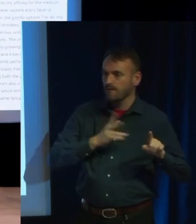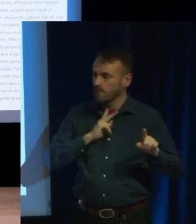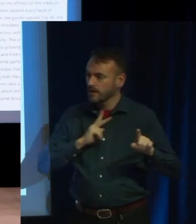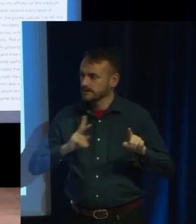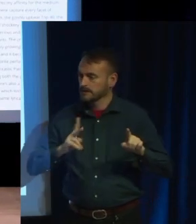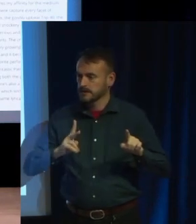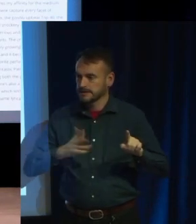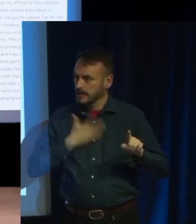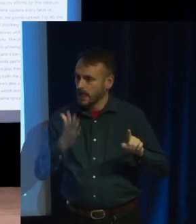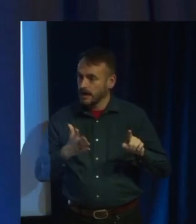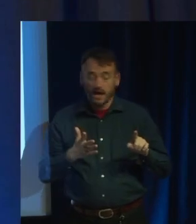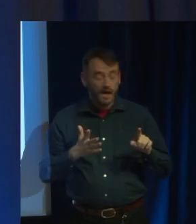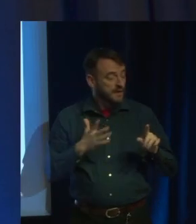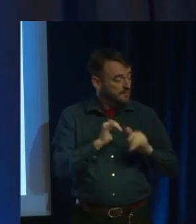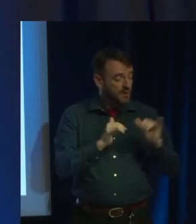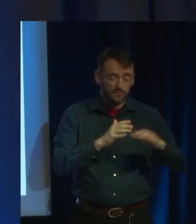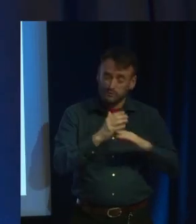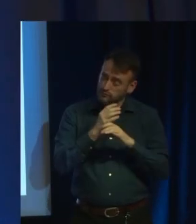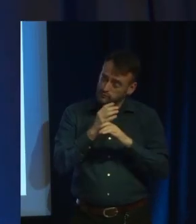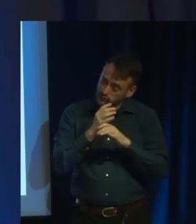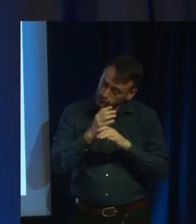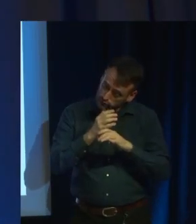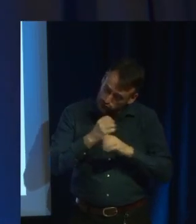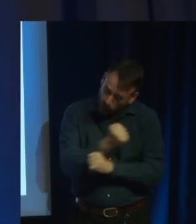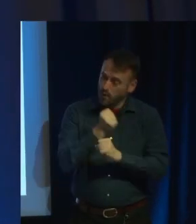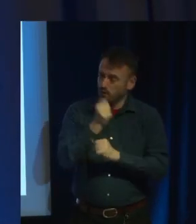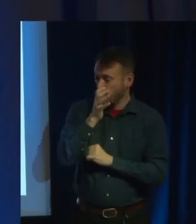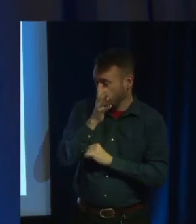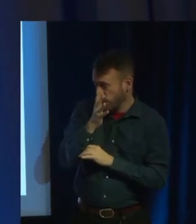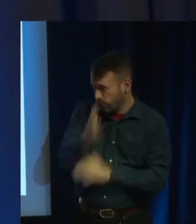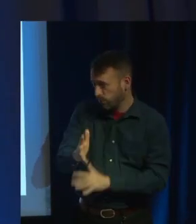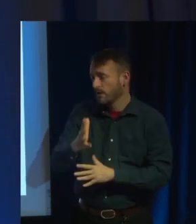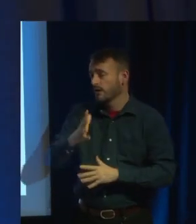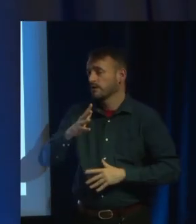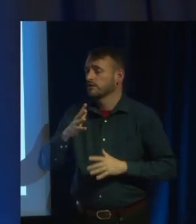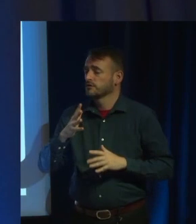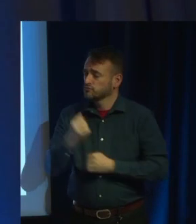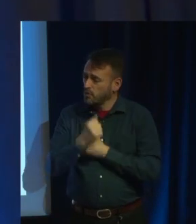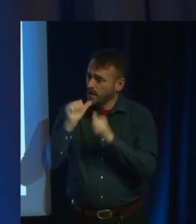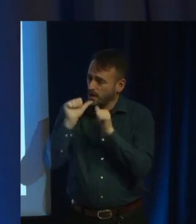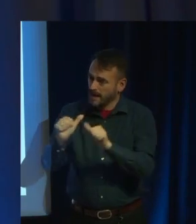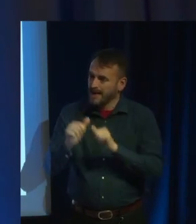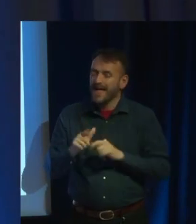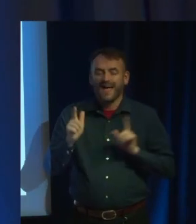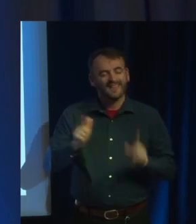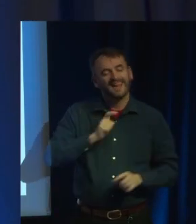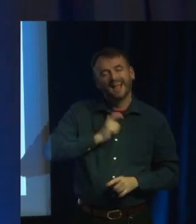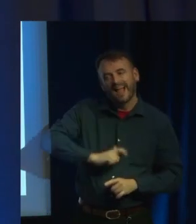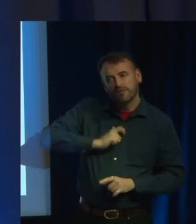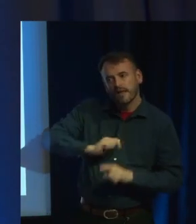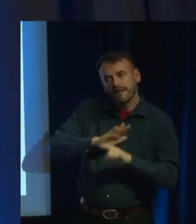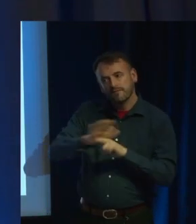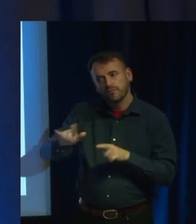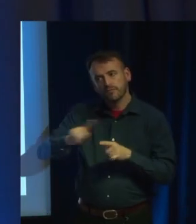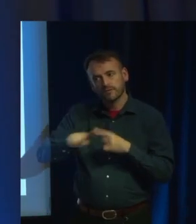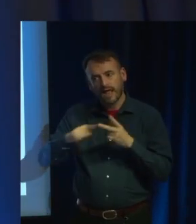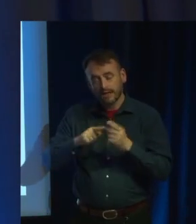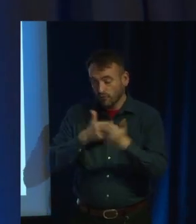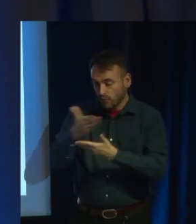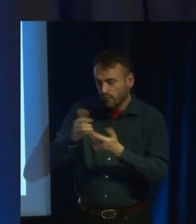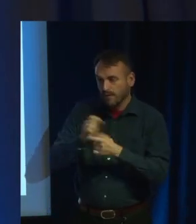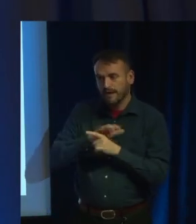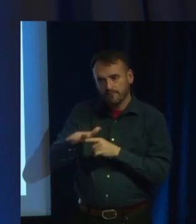voices. And that will influence their opinion about the character, that will influence their opinion about the story. And that means that